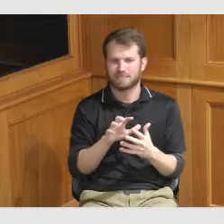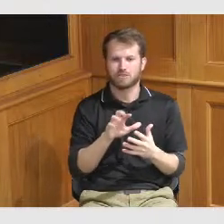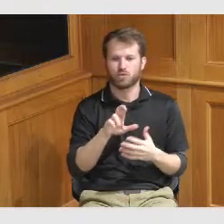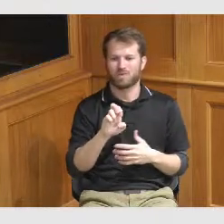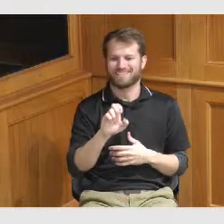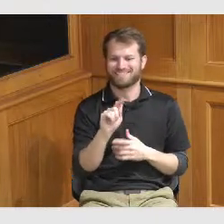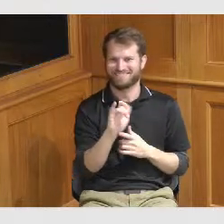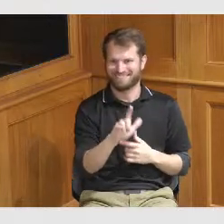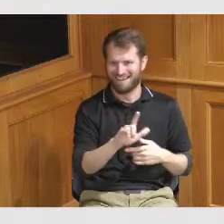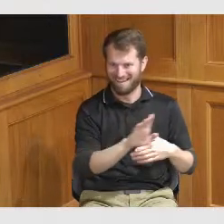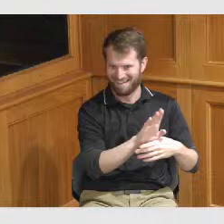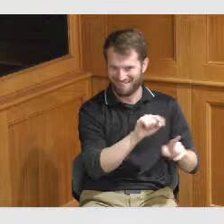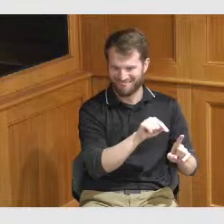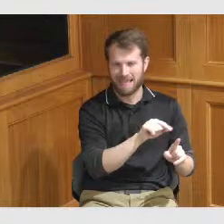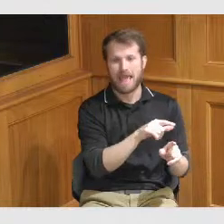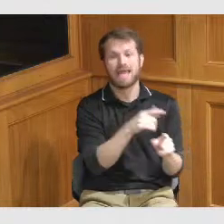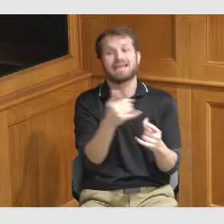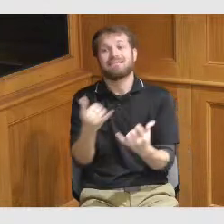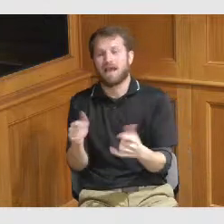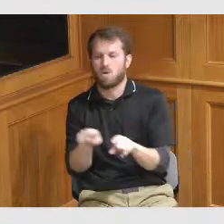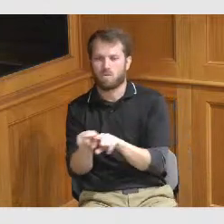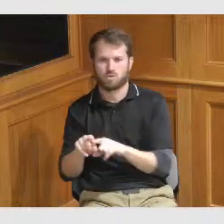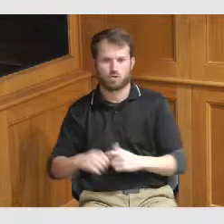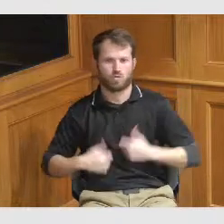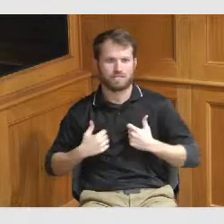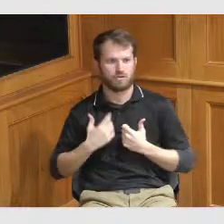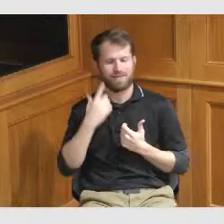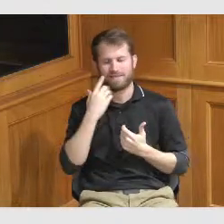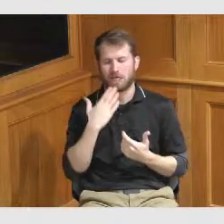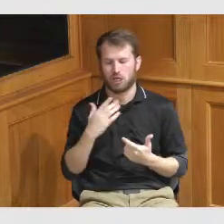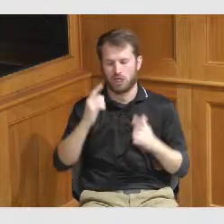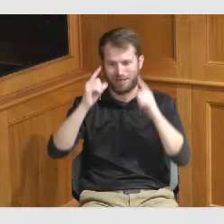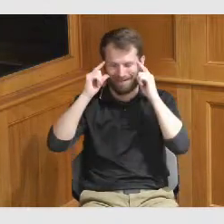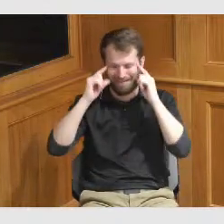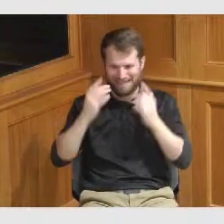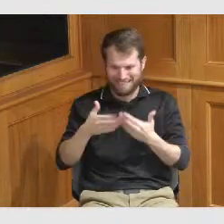residential. I think it would be good for me to put on my glasses.